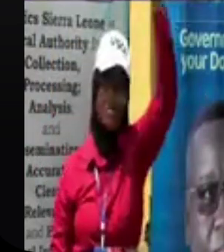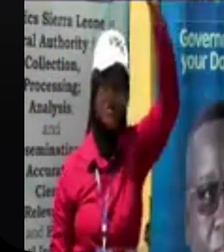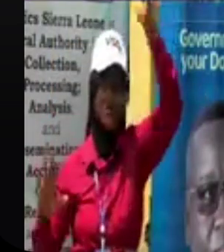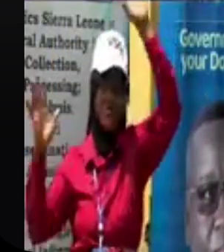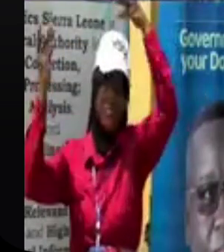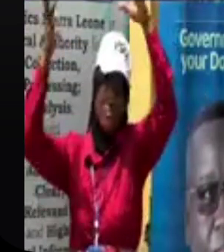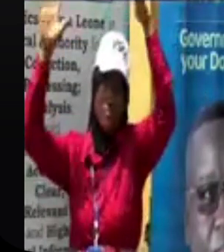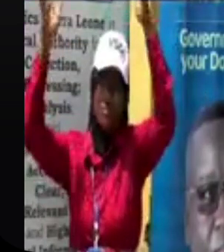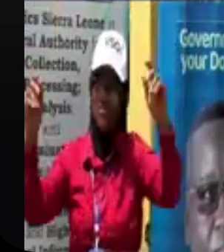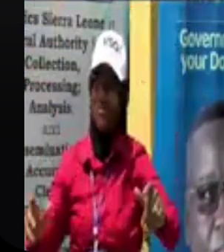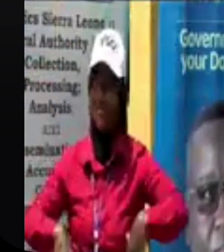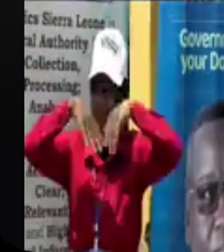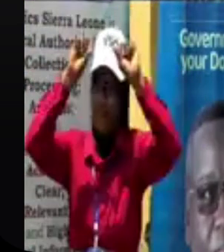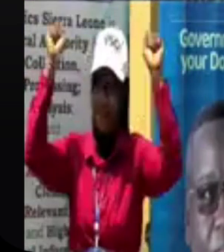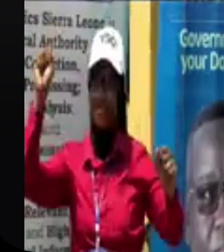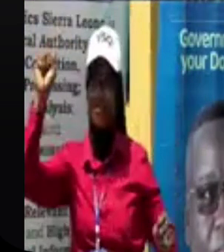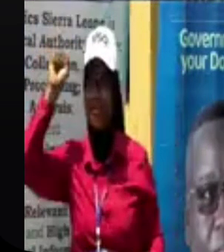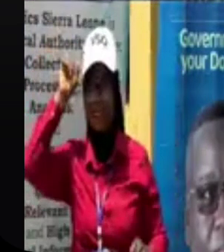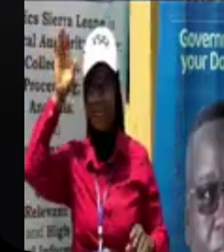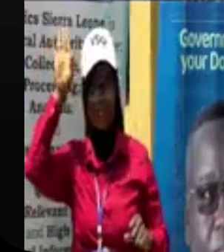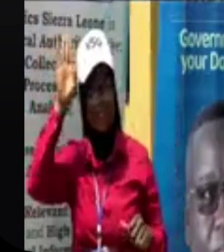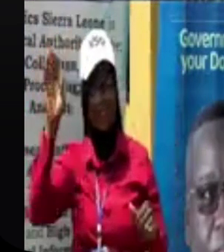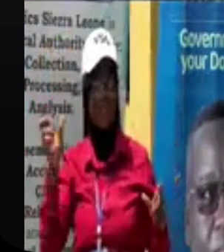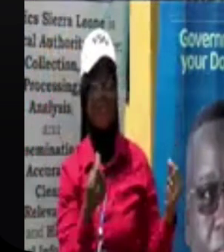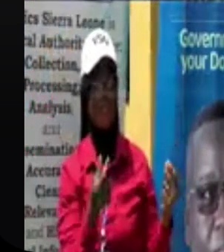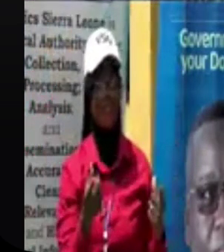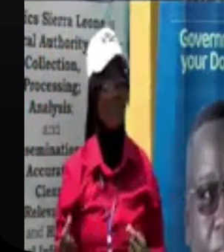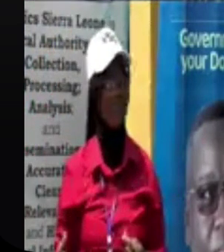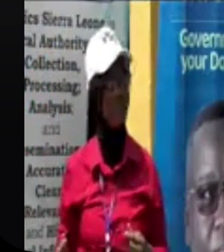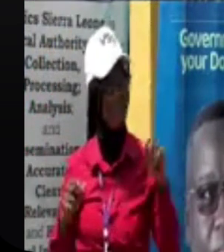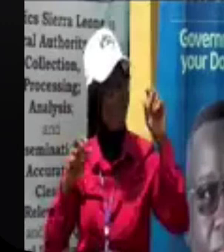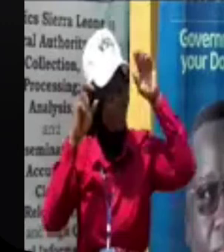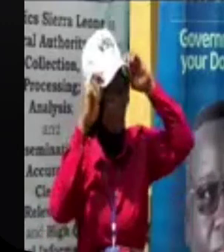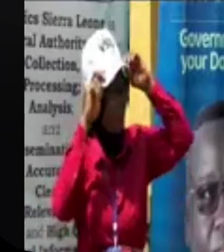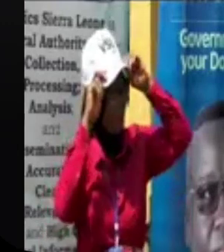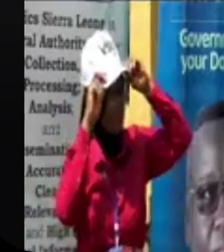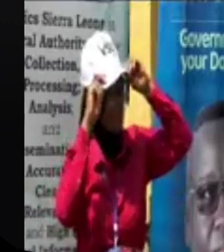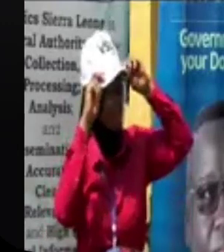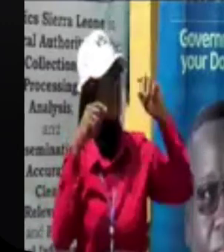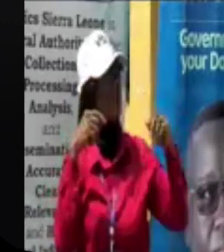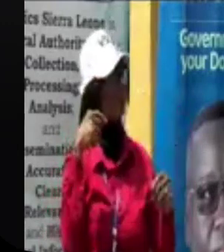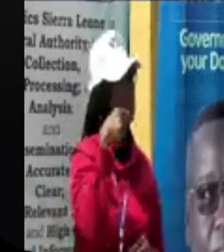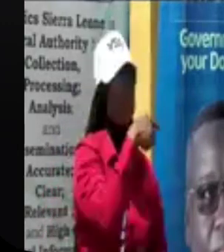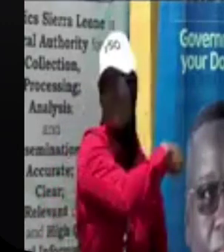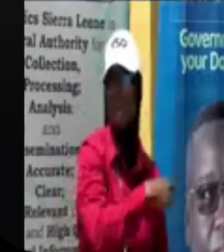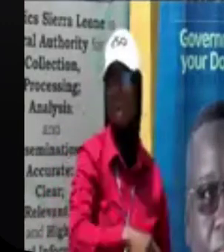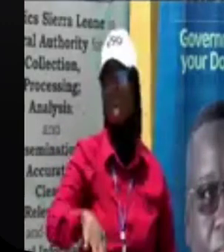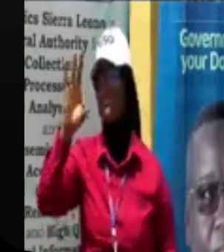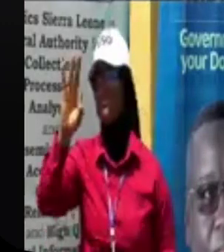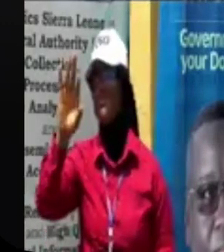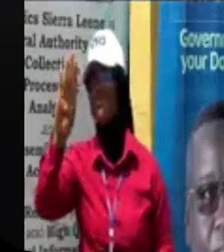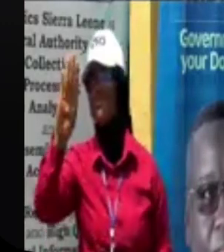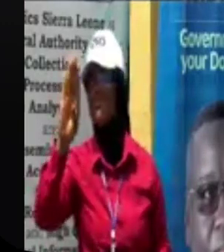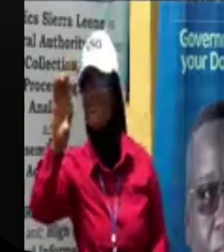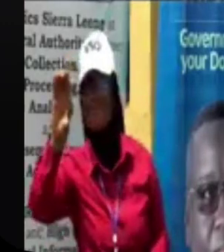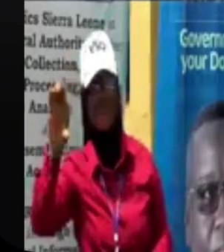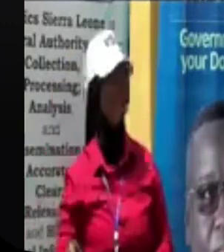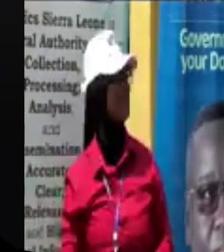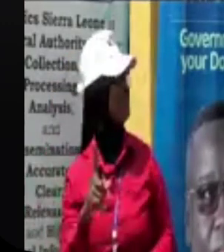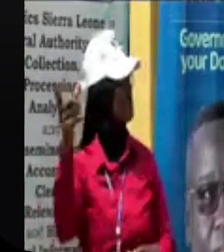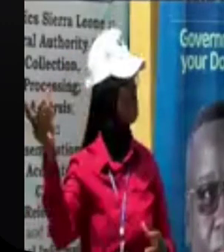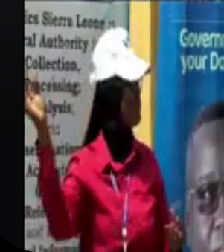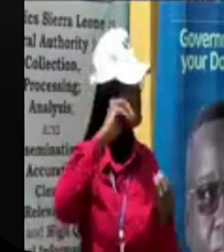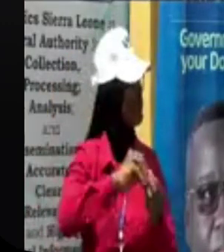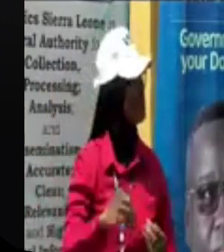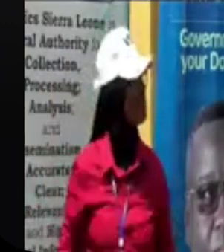President Leone, young man again. That, of course, a comrade of your Radicals Club. One more